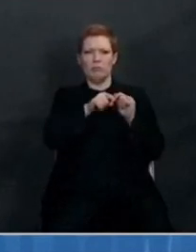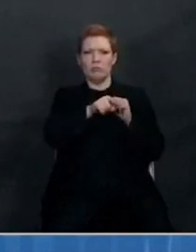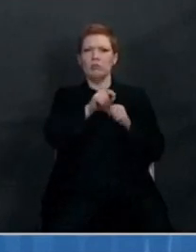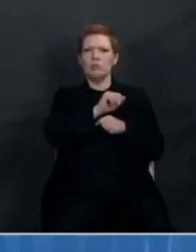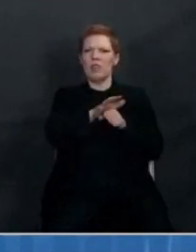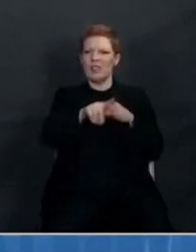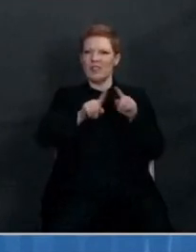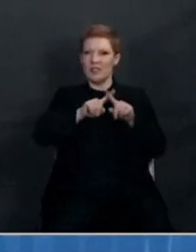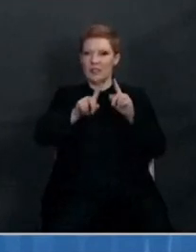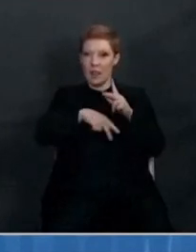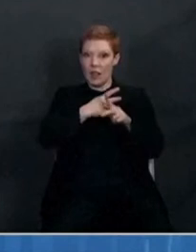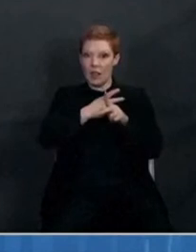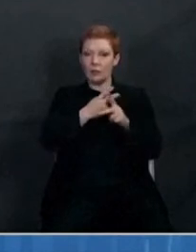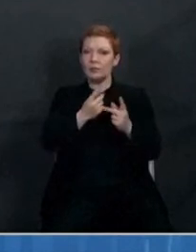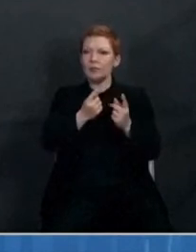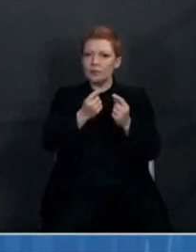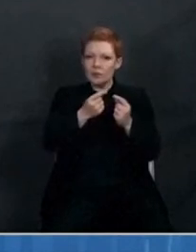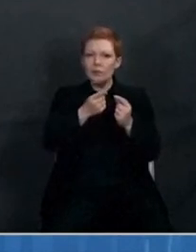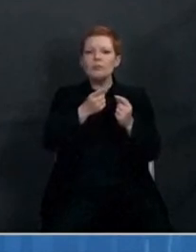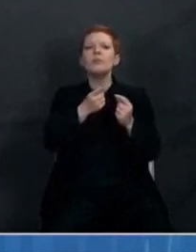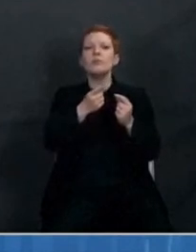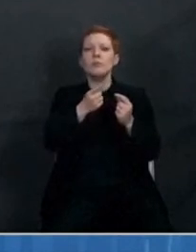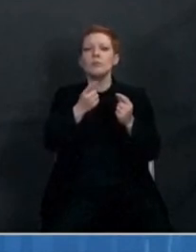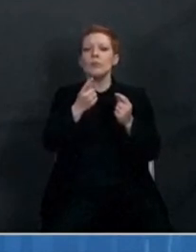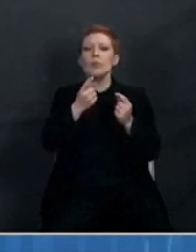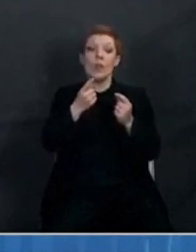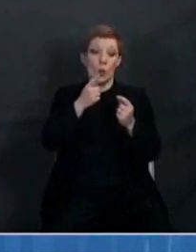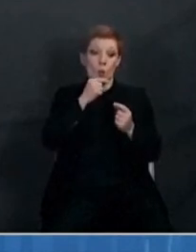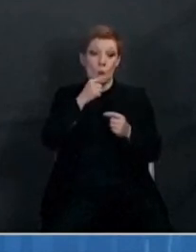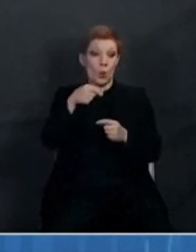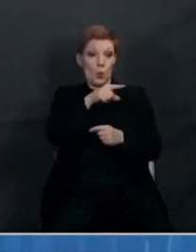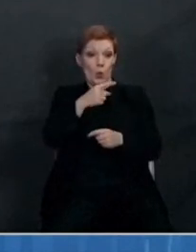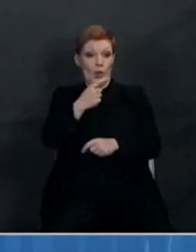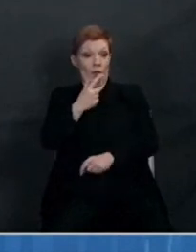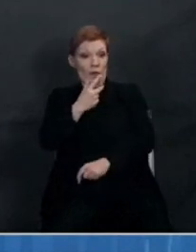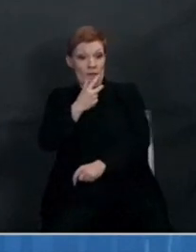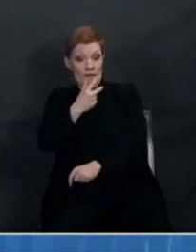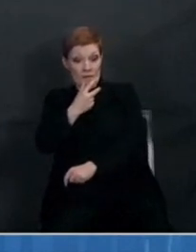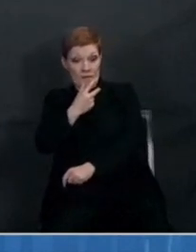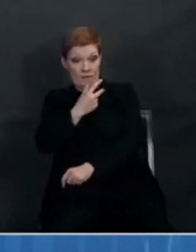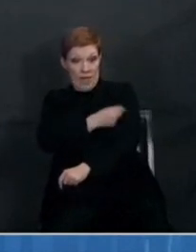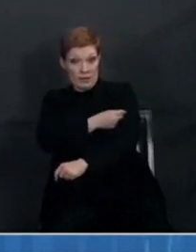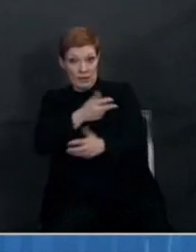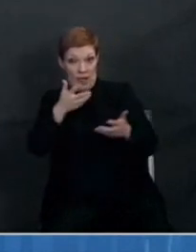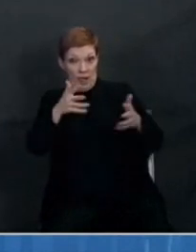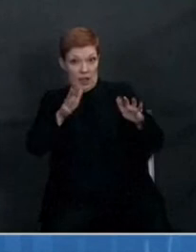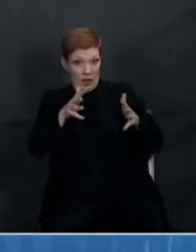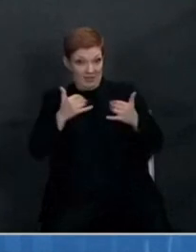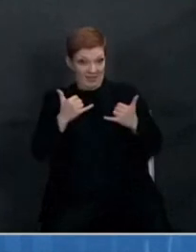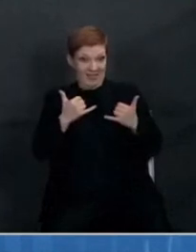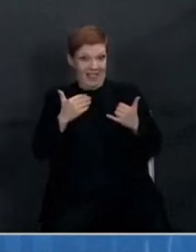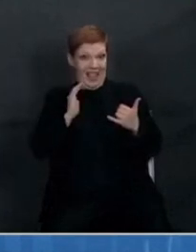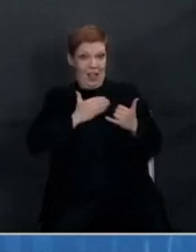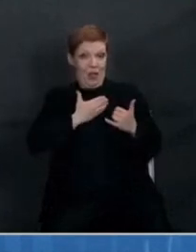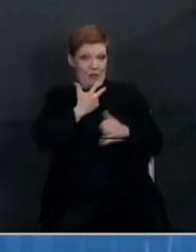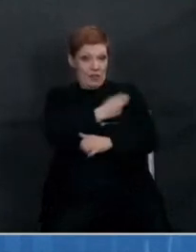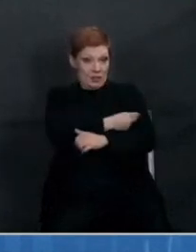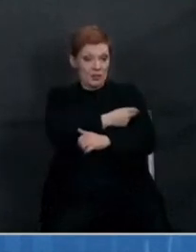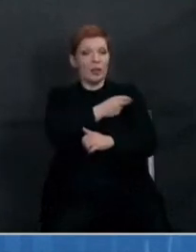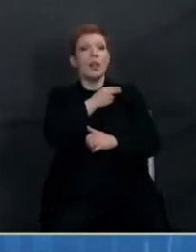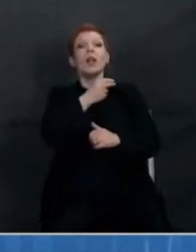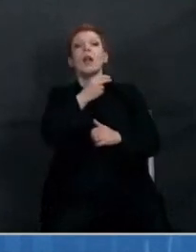a serum from individuals who have been vaccinated with the available vaccines and see how well they do